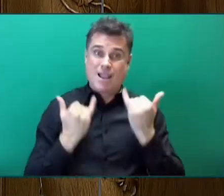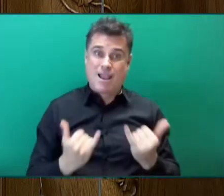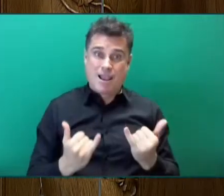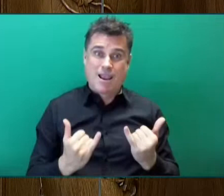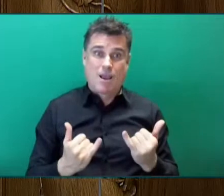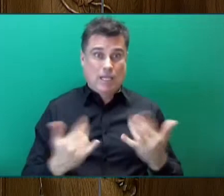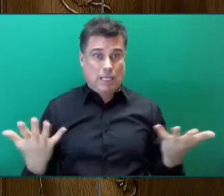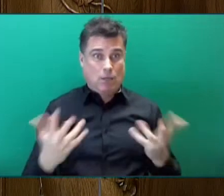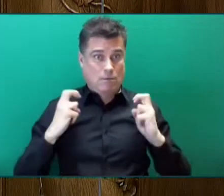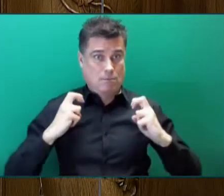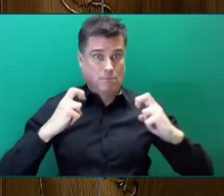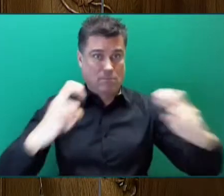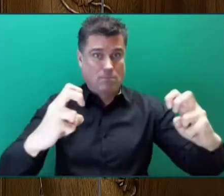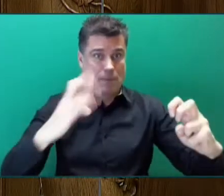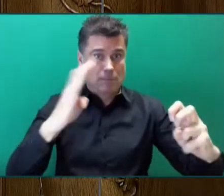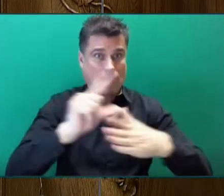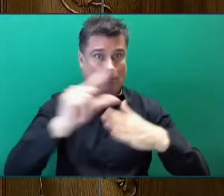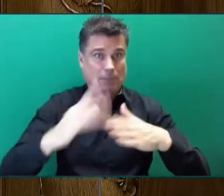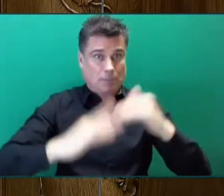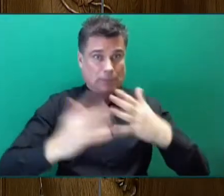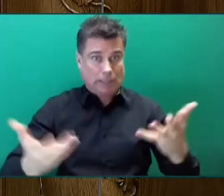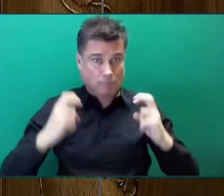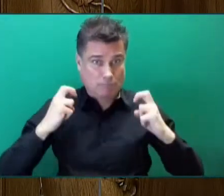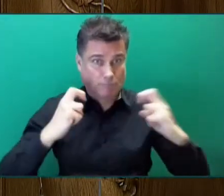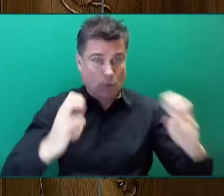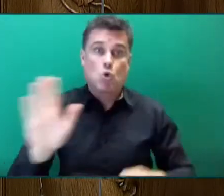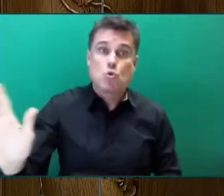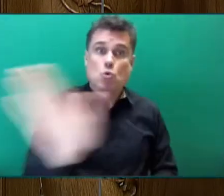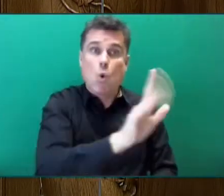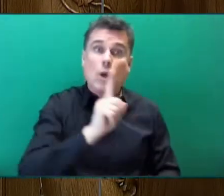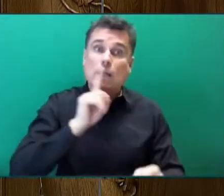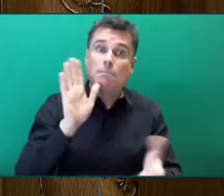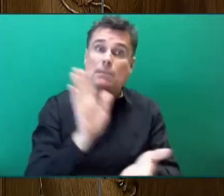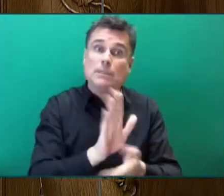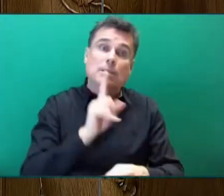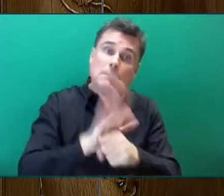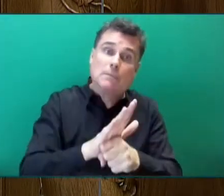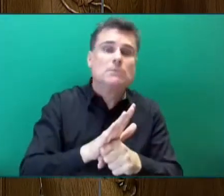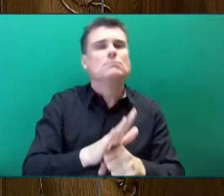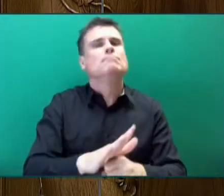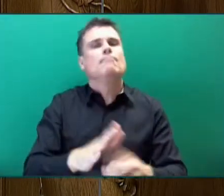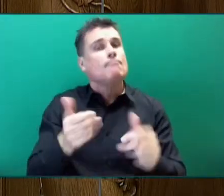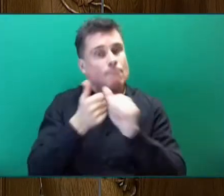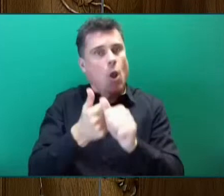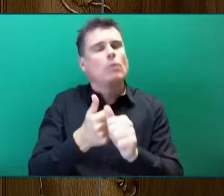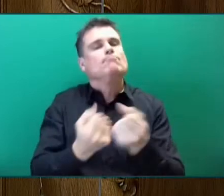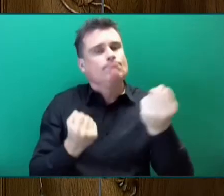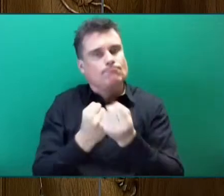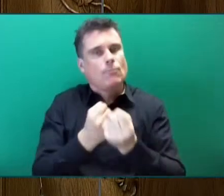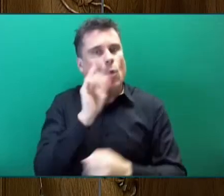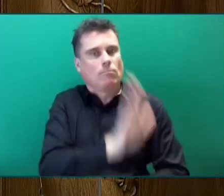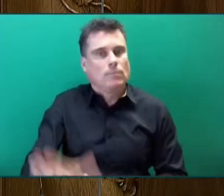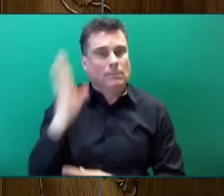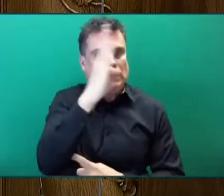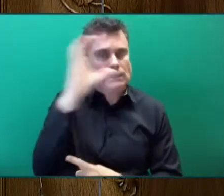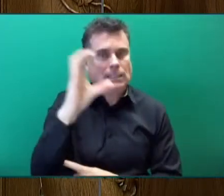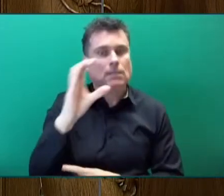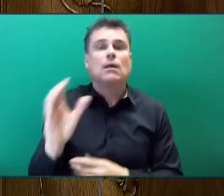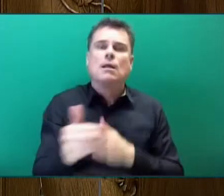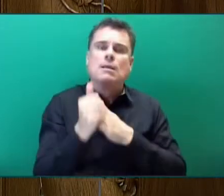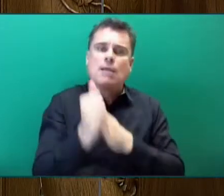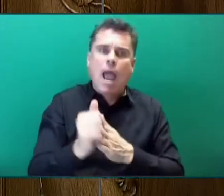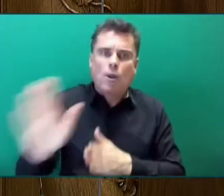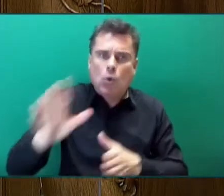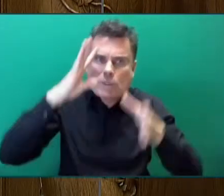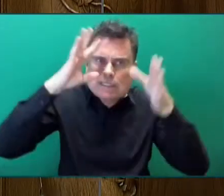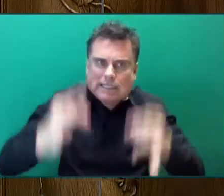Columbians guide and inspire your work. And I add to this my personal thanks, my gratitude, and my deepest respect to